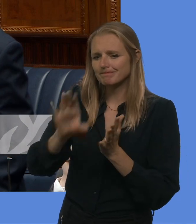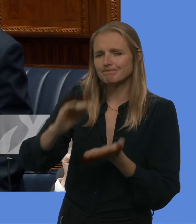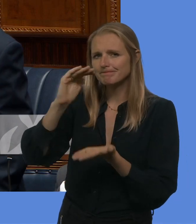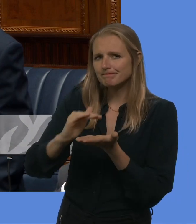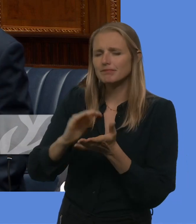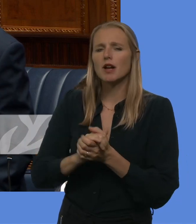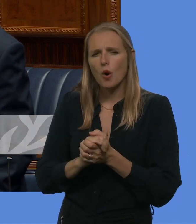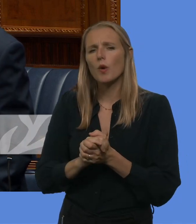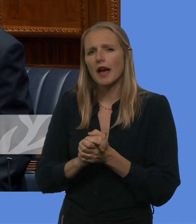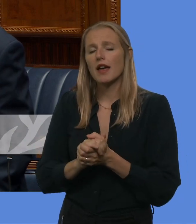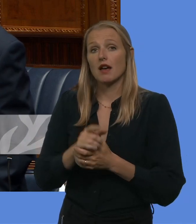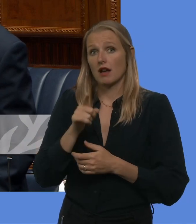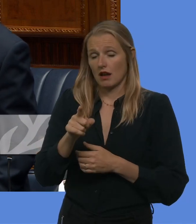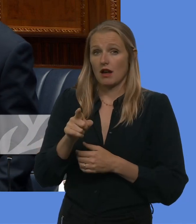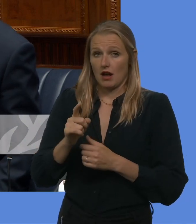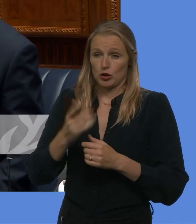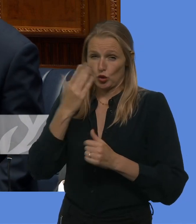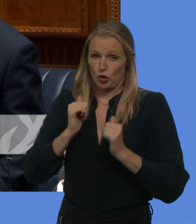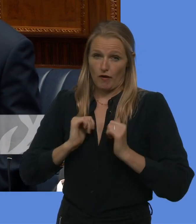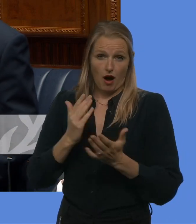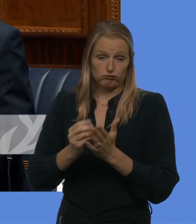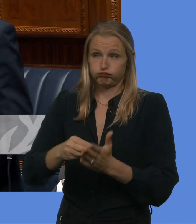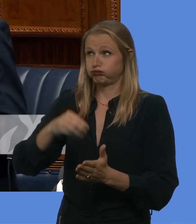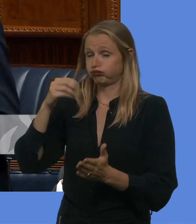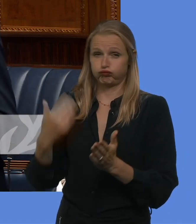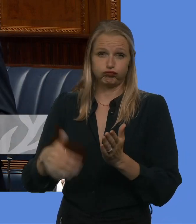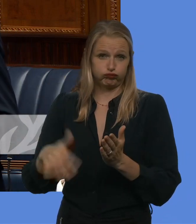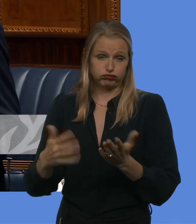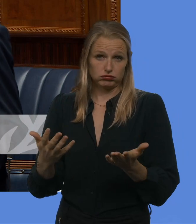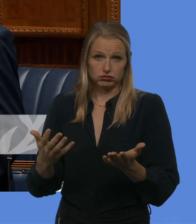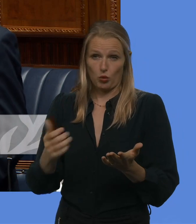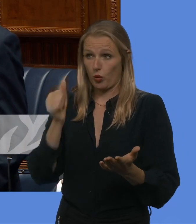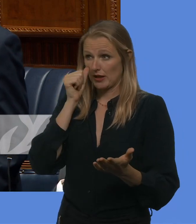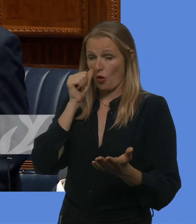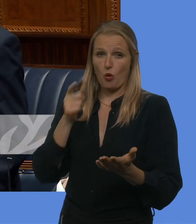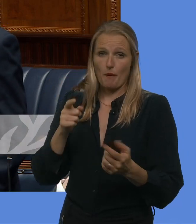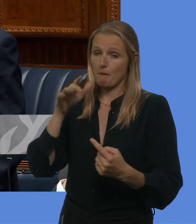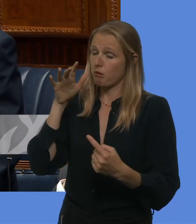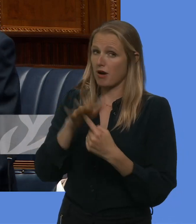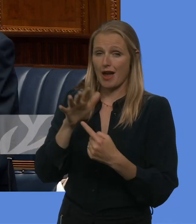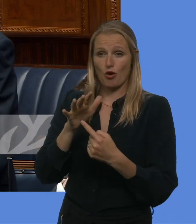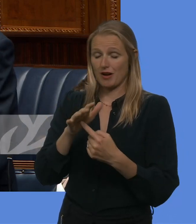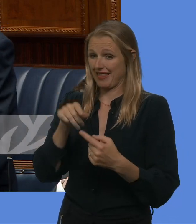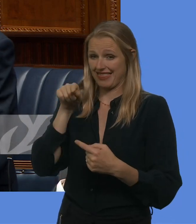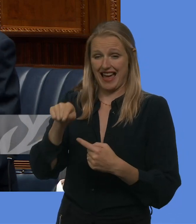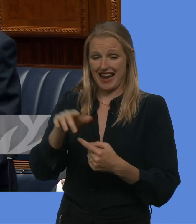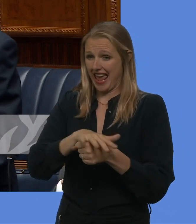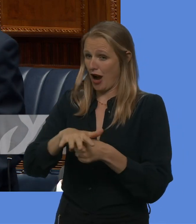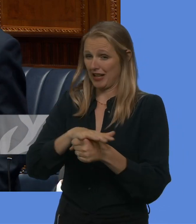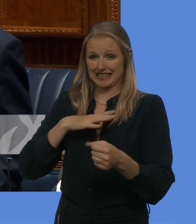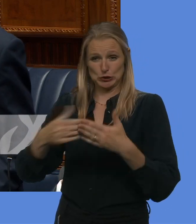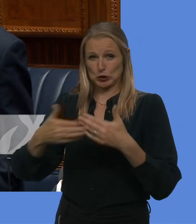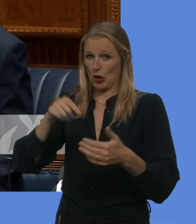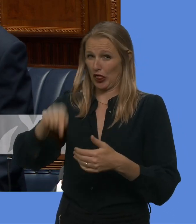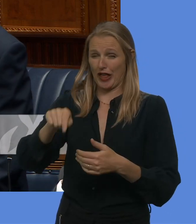that addressing the extortionate cost of school uniforms was identified as a key priority when he took up office, and I